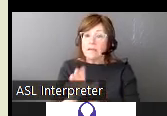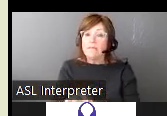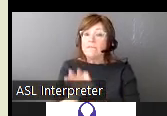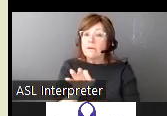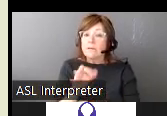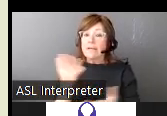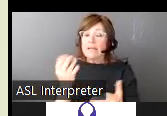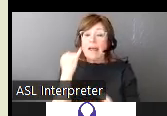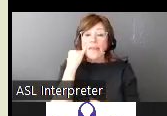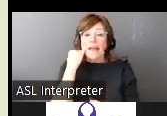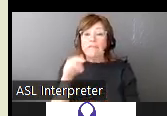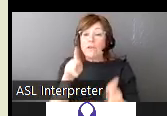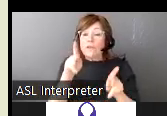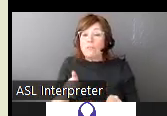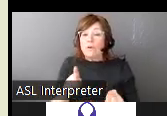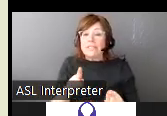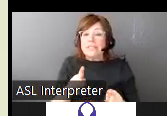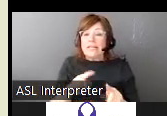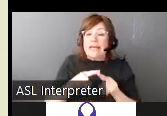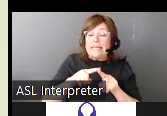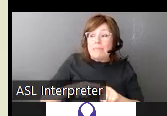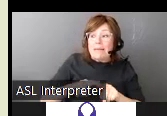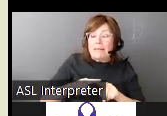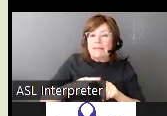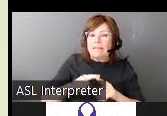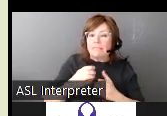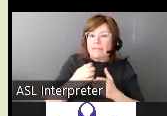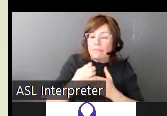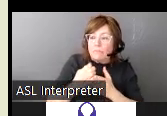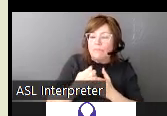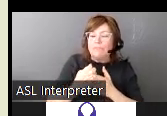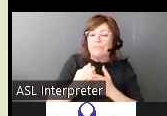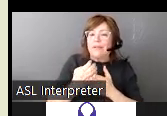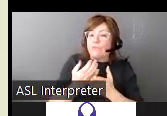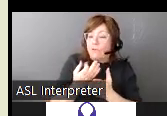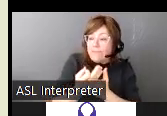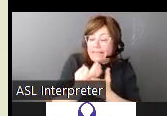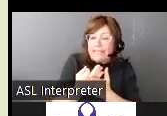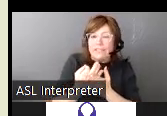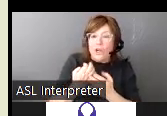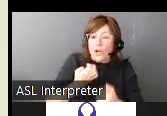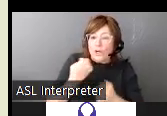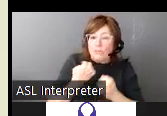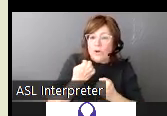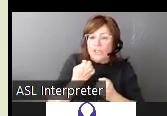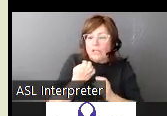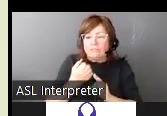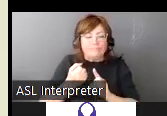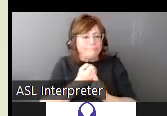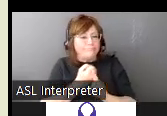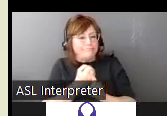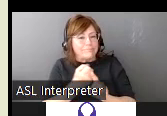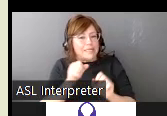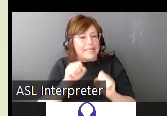dependency, physical dependency, and emotional dependency, they are risk factors for abuse for Chinese